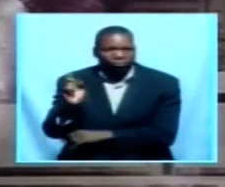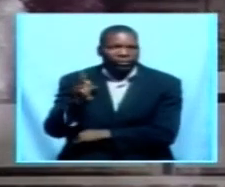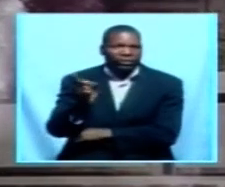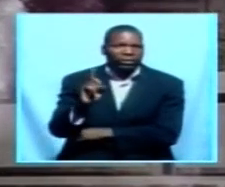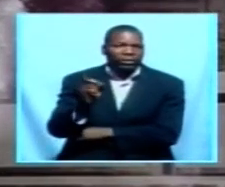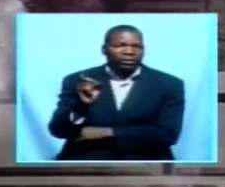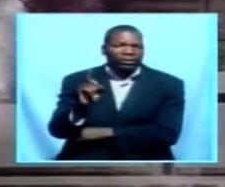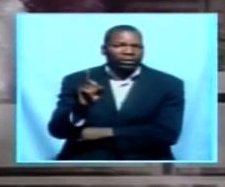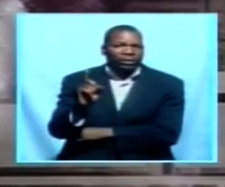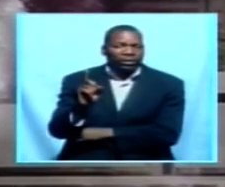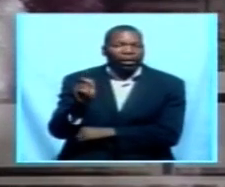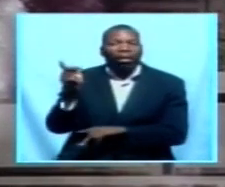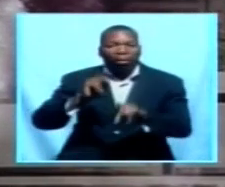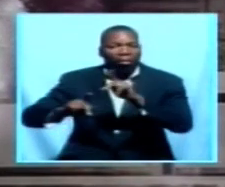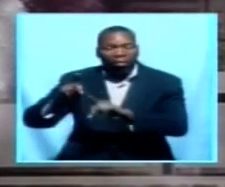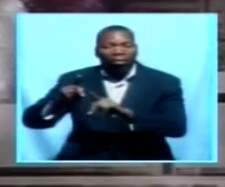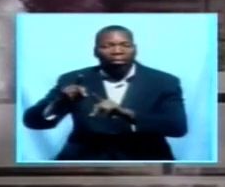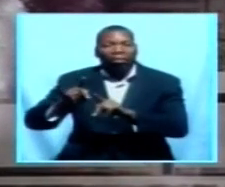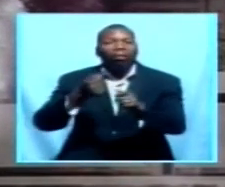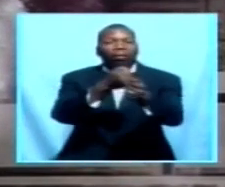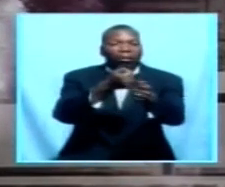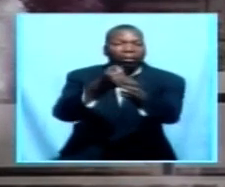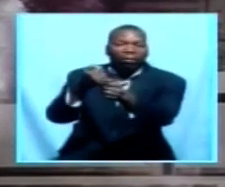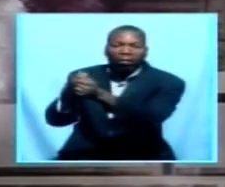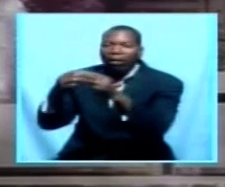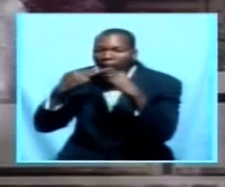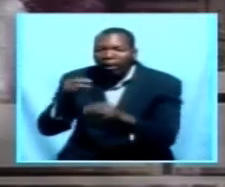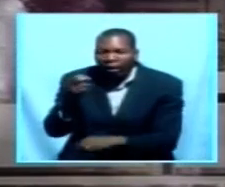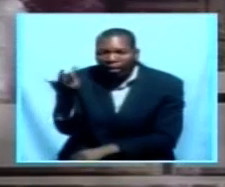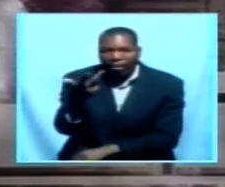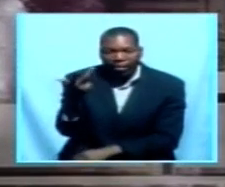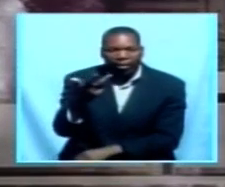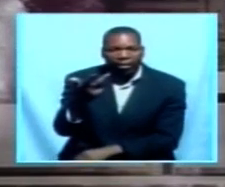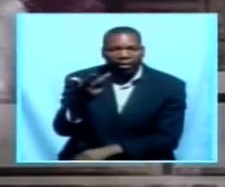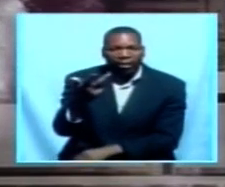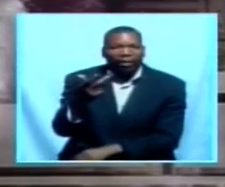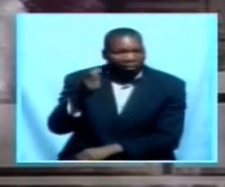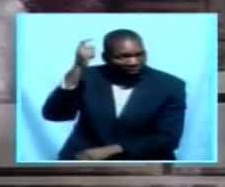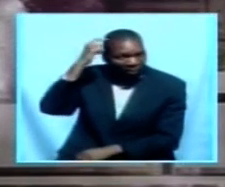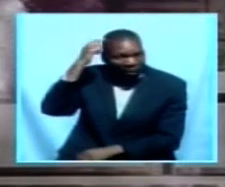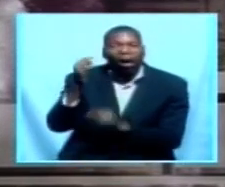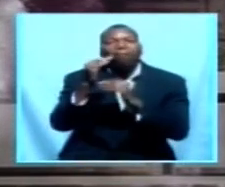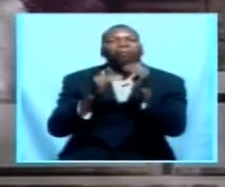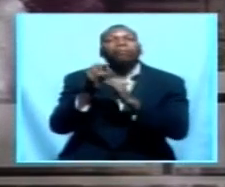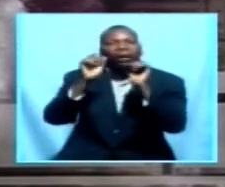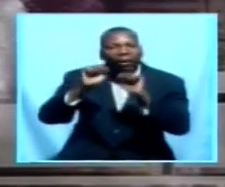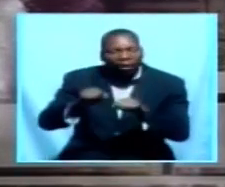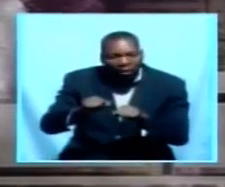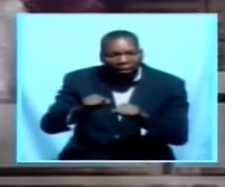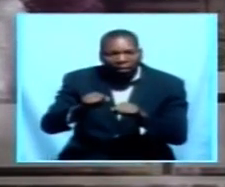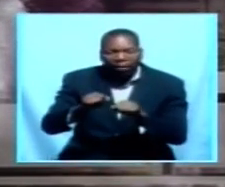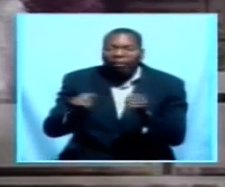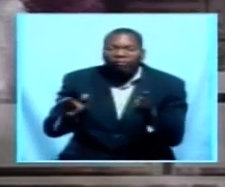says messages of solidarity the stations are receiving may be psychologically soothing, but may not be helpful in a